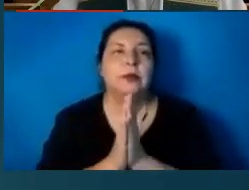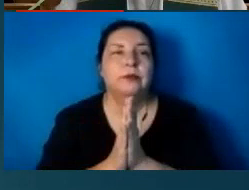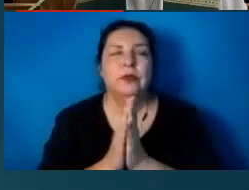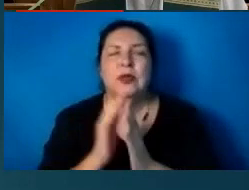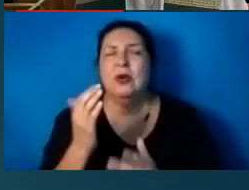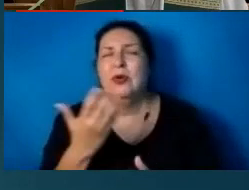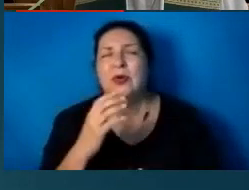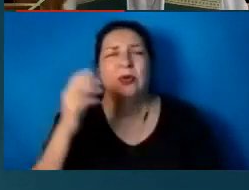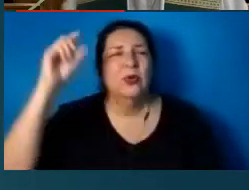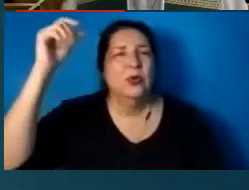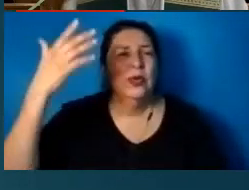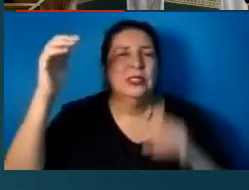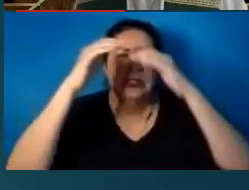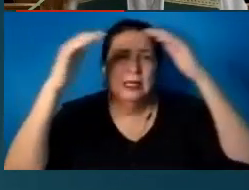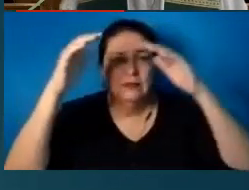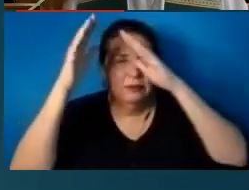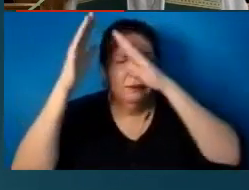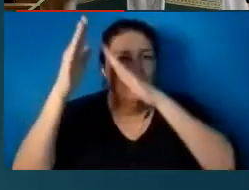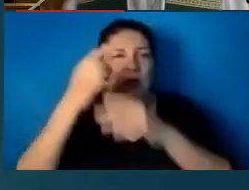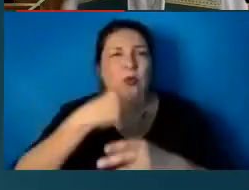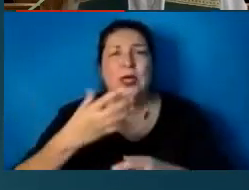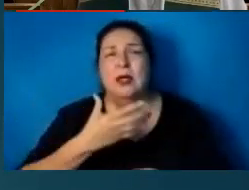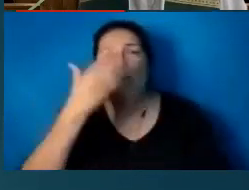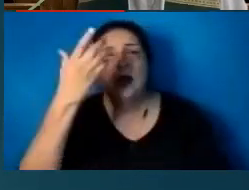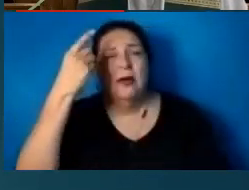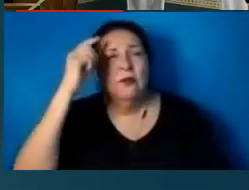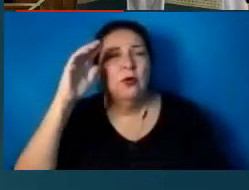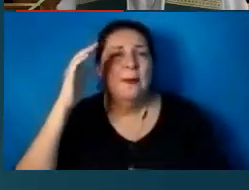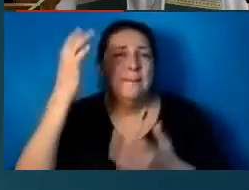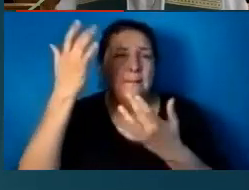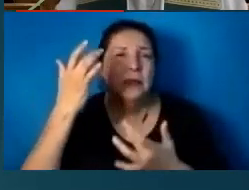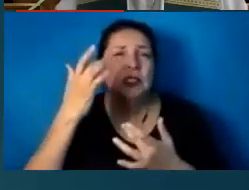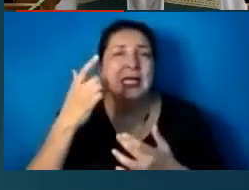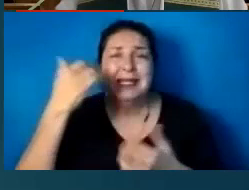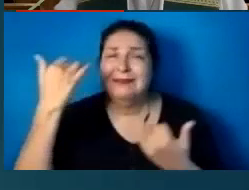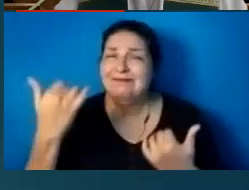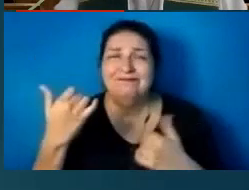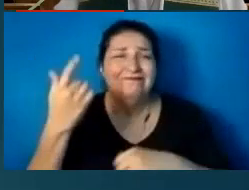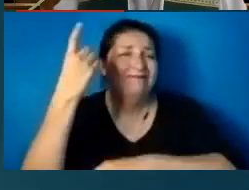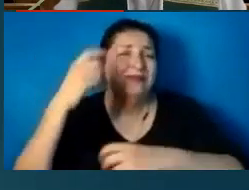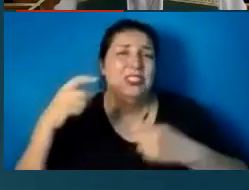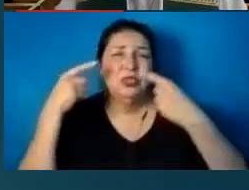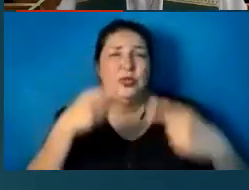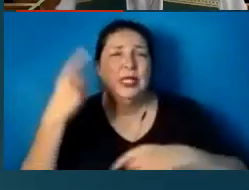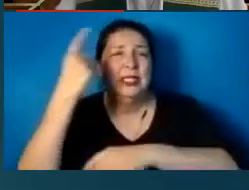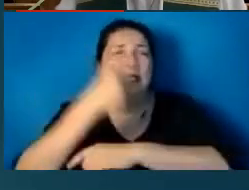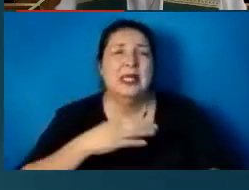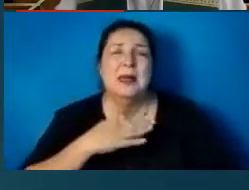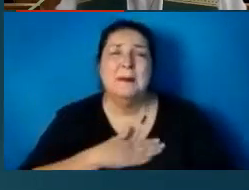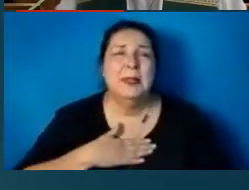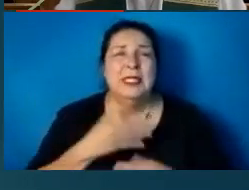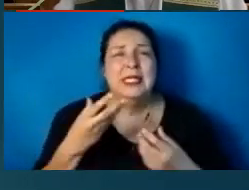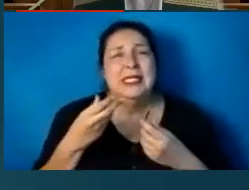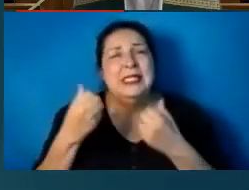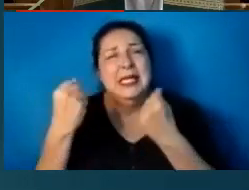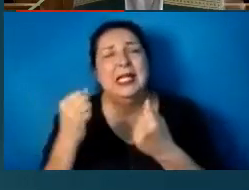O gracious Heavenly Father, we cry out for you for mercy during these difficult days. Please, O God, heal our land.